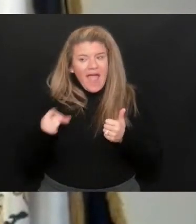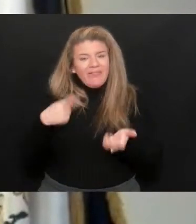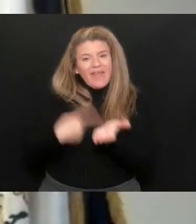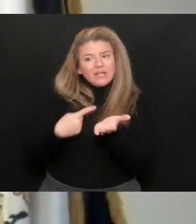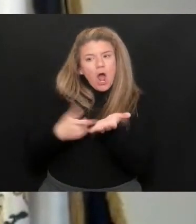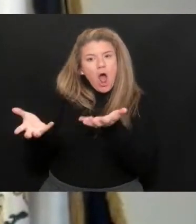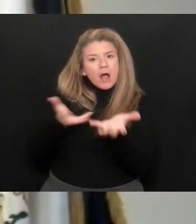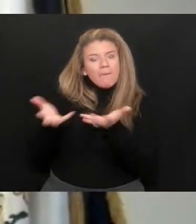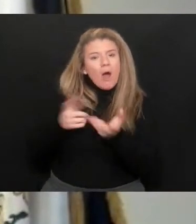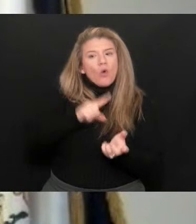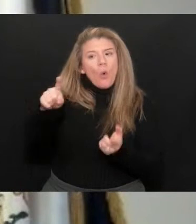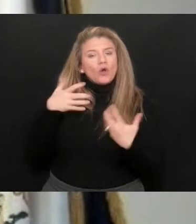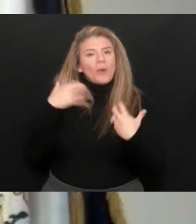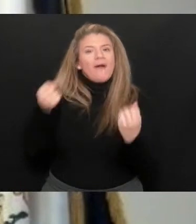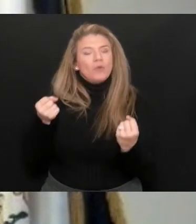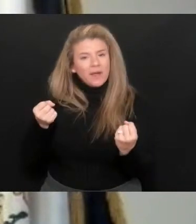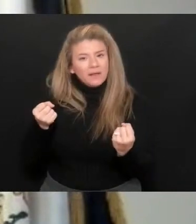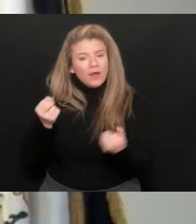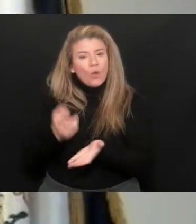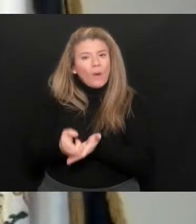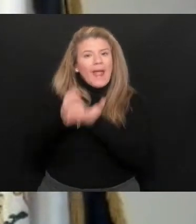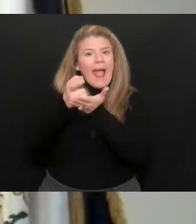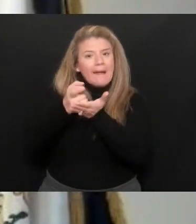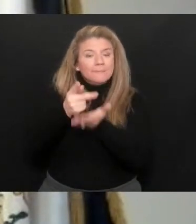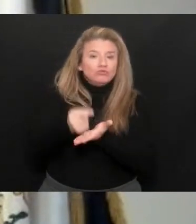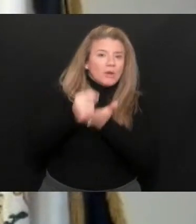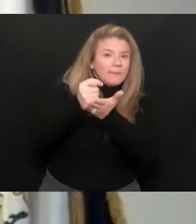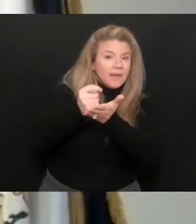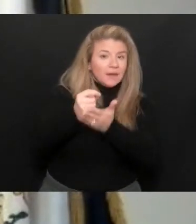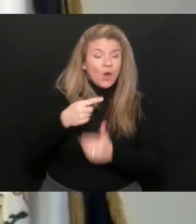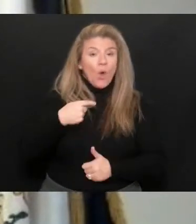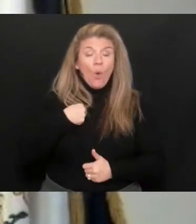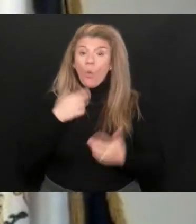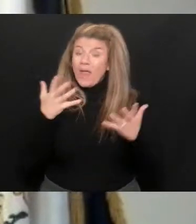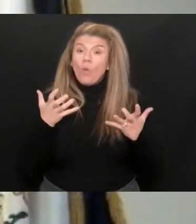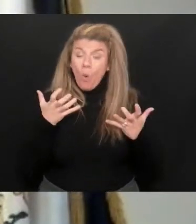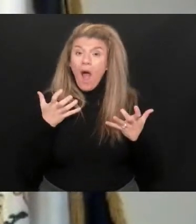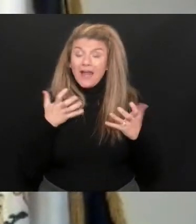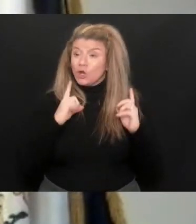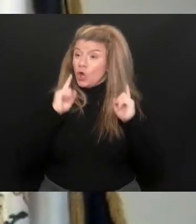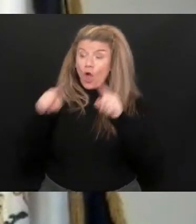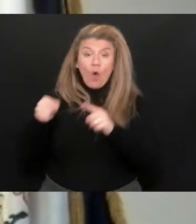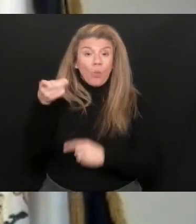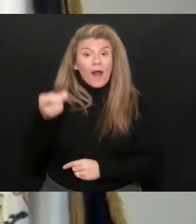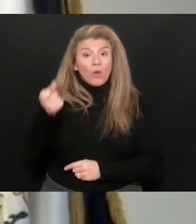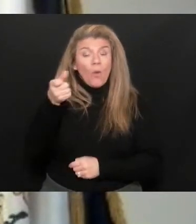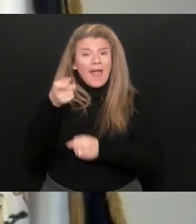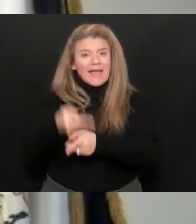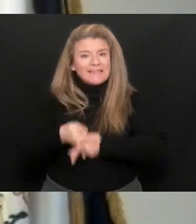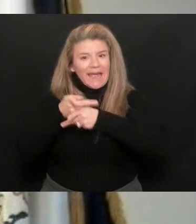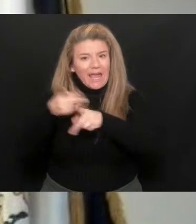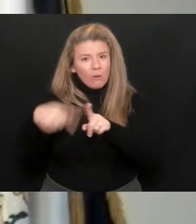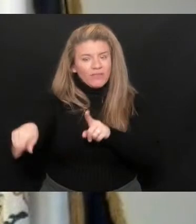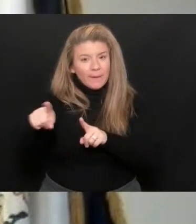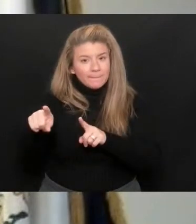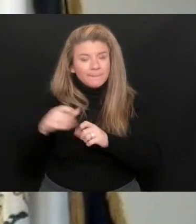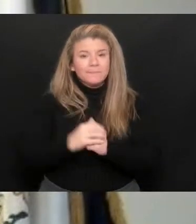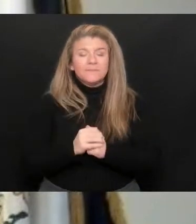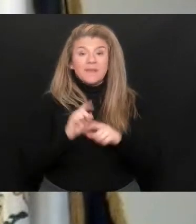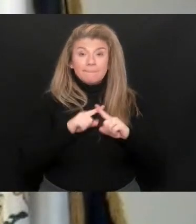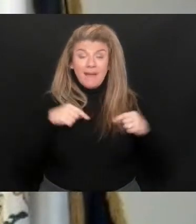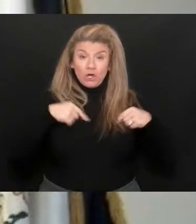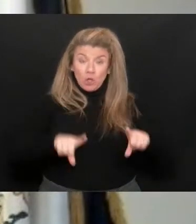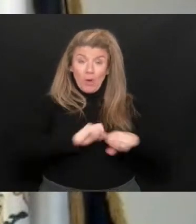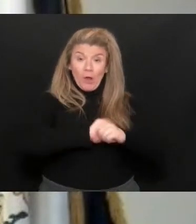into recovery, getting into treatment. We want to get to those folks and get them care and get them help. This